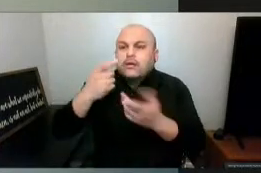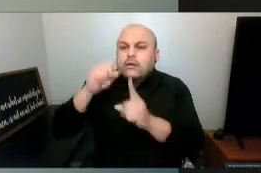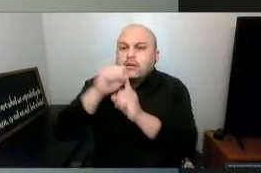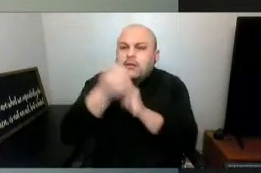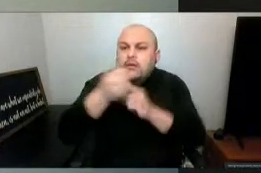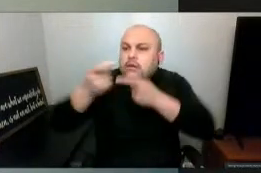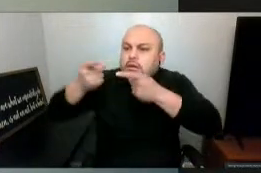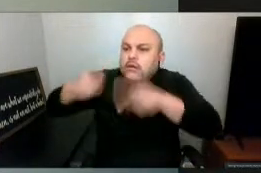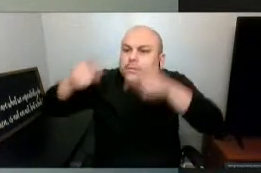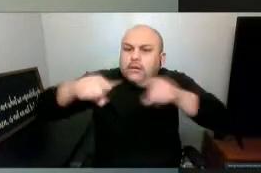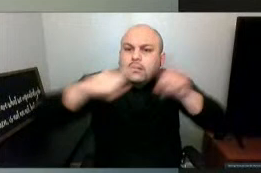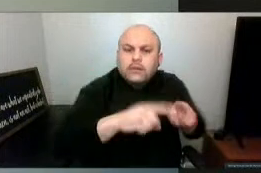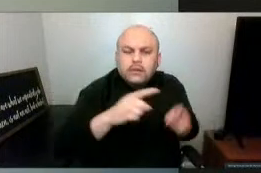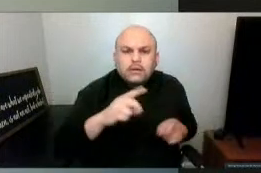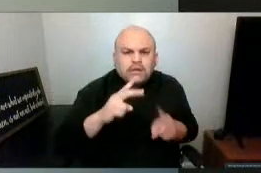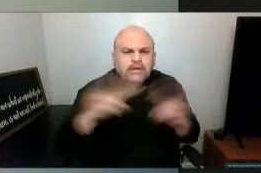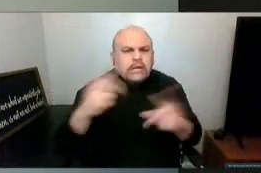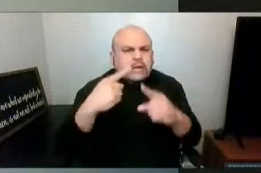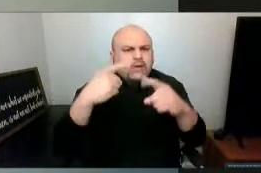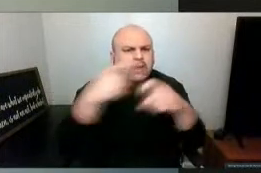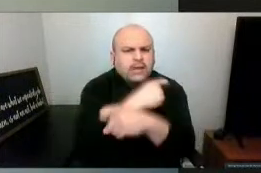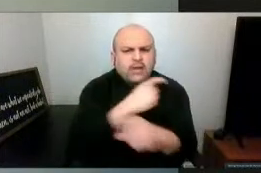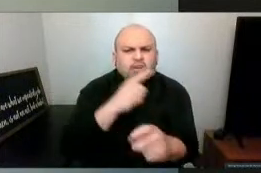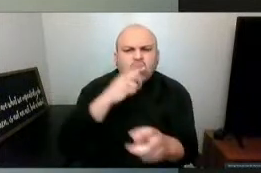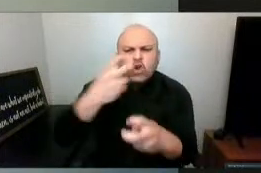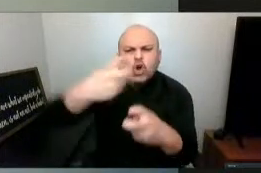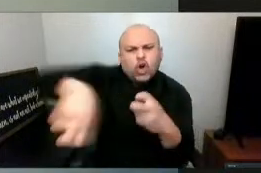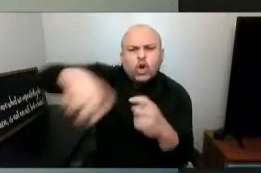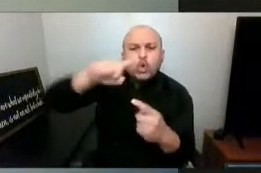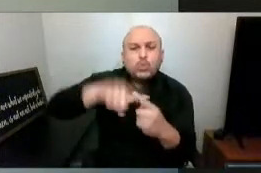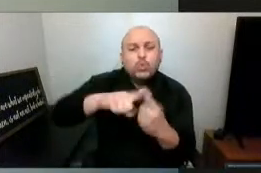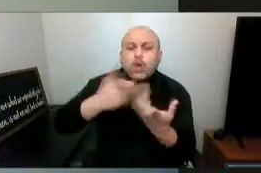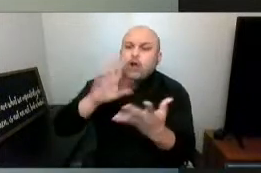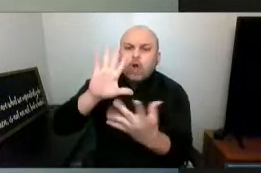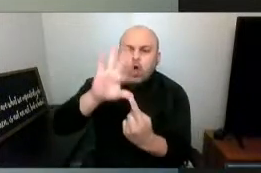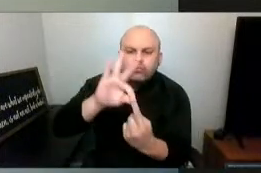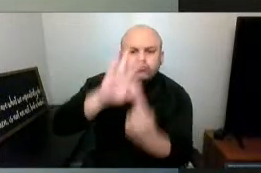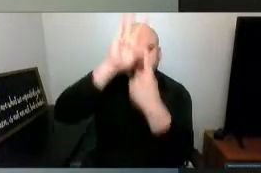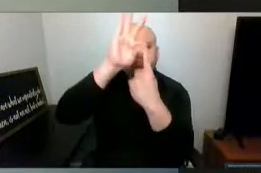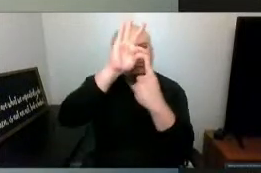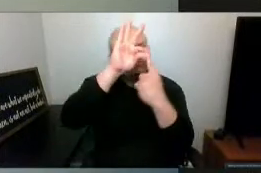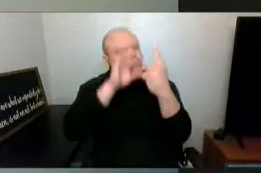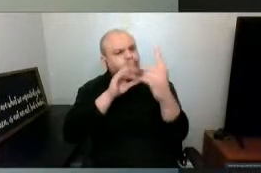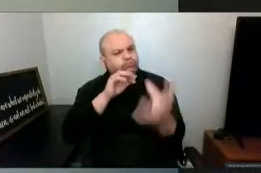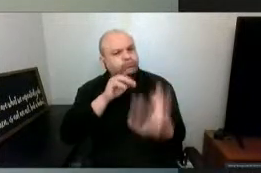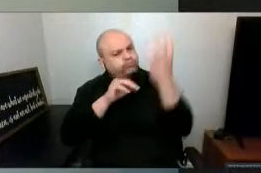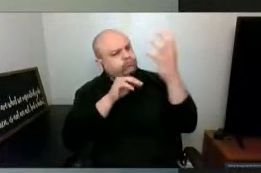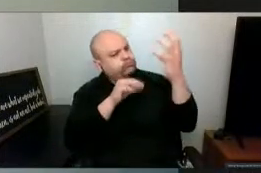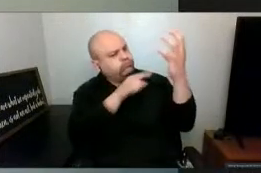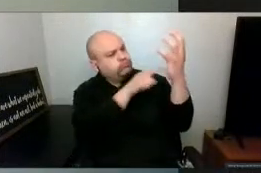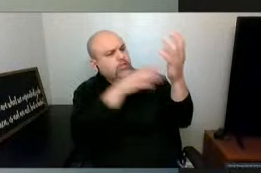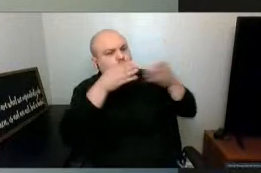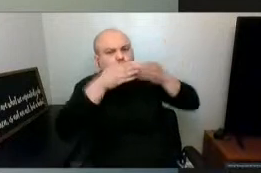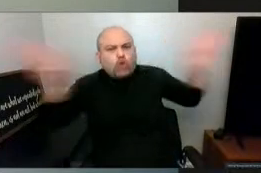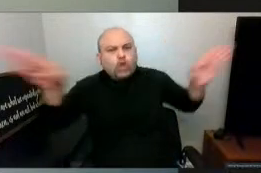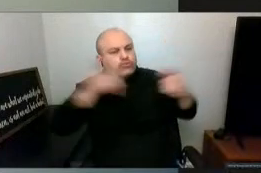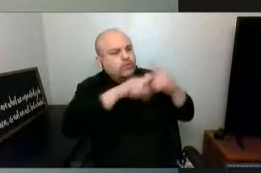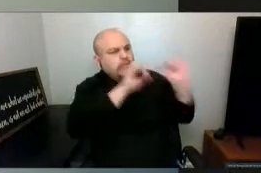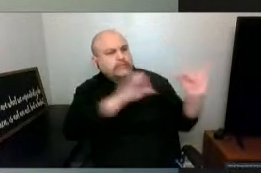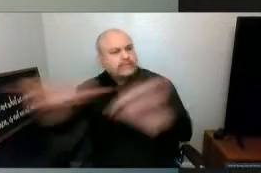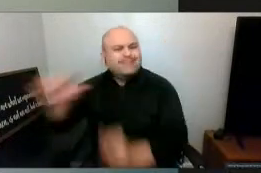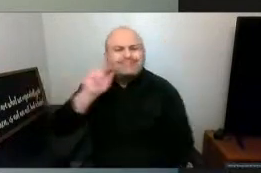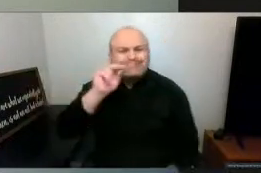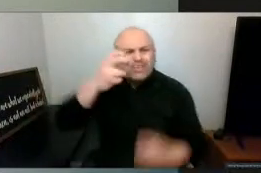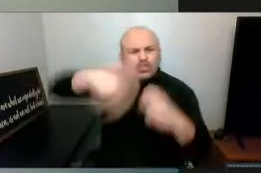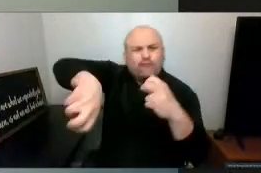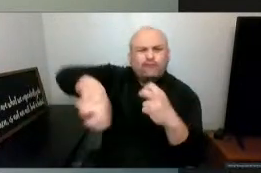very complicated. It's hard to kind of put a generalized pattern over everyone when we look at this. So you were pointing to the data